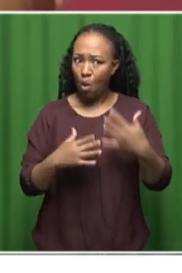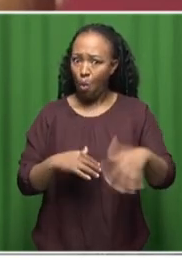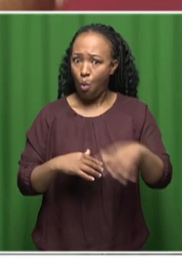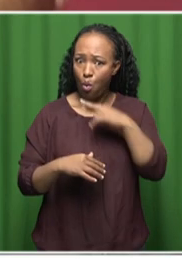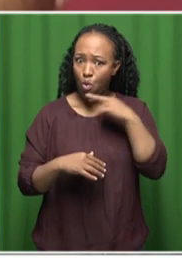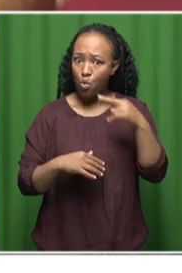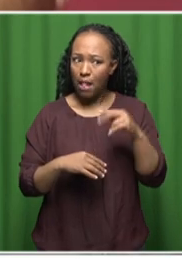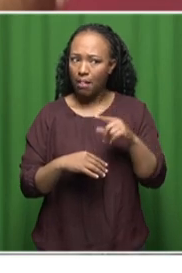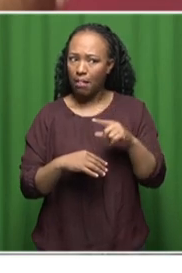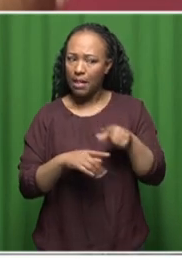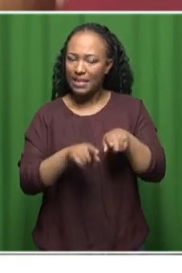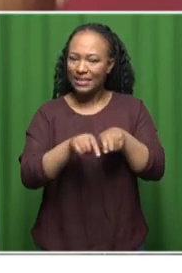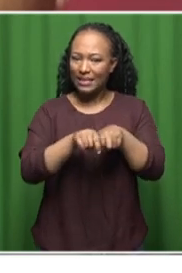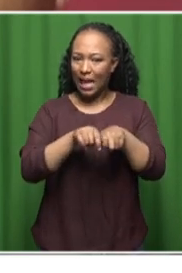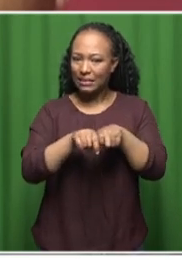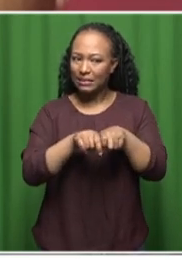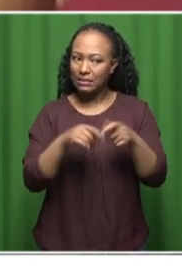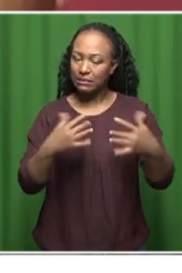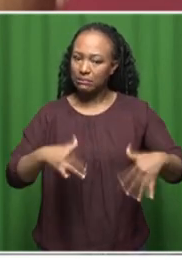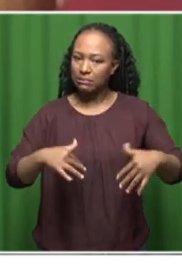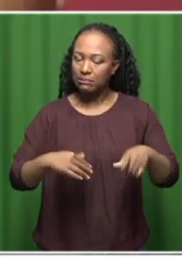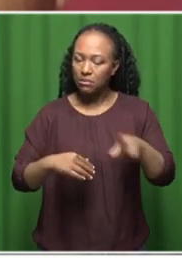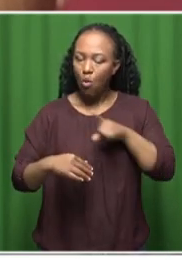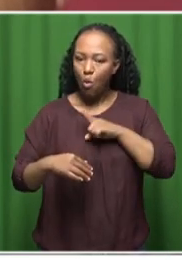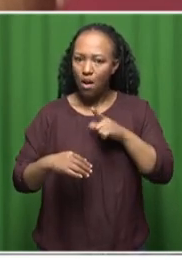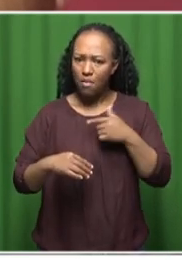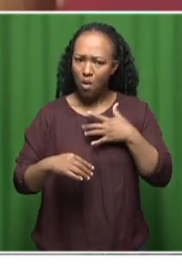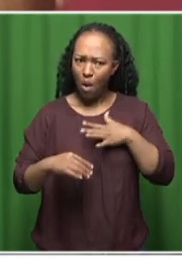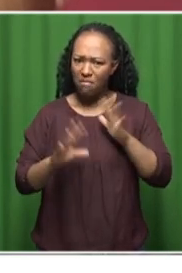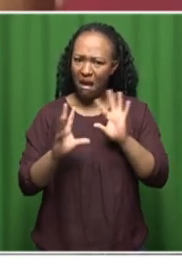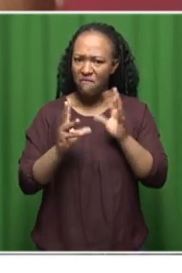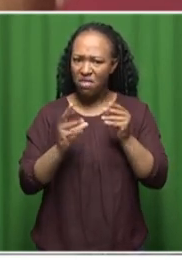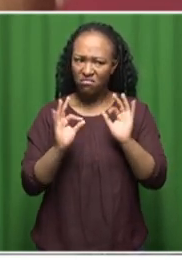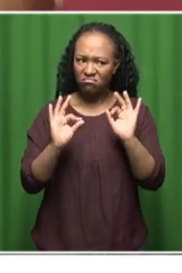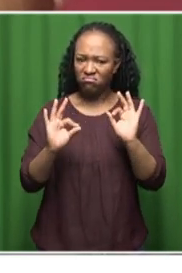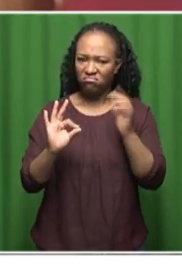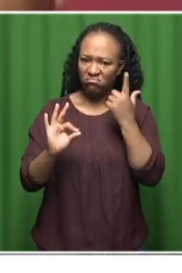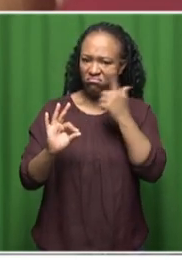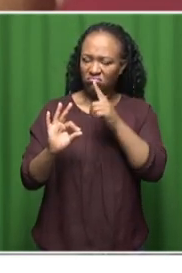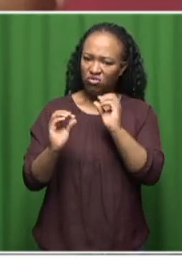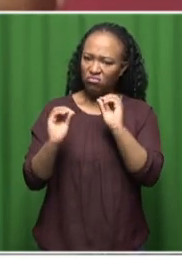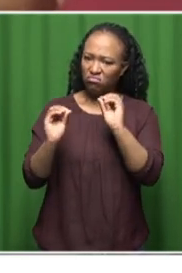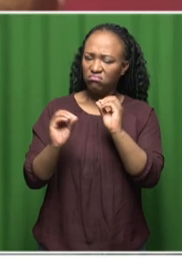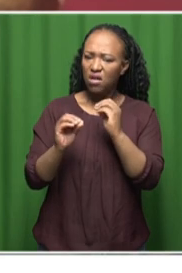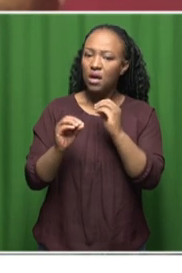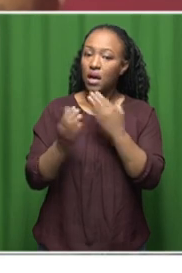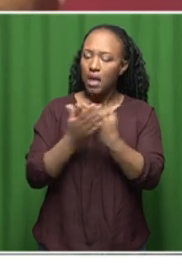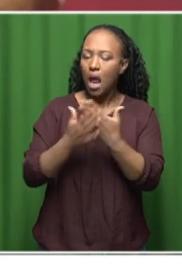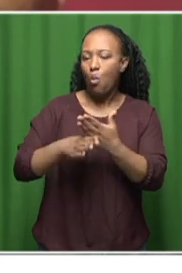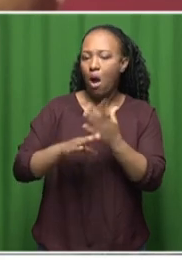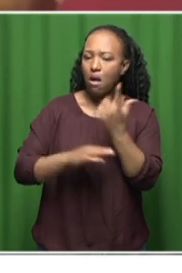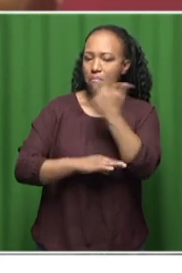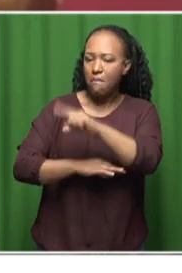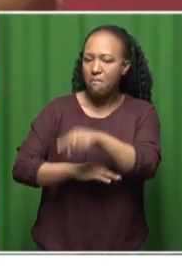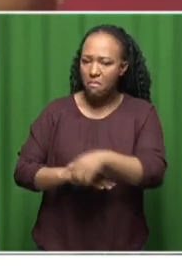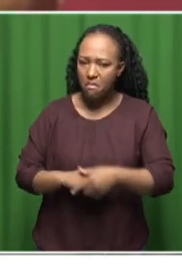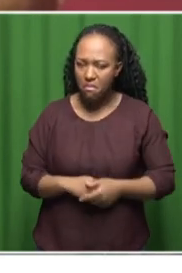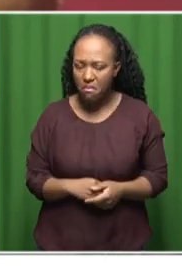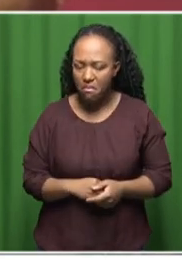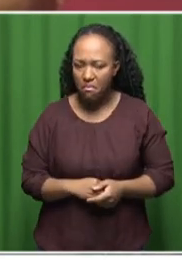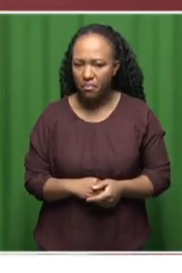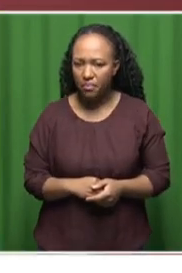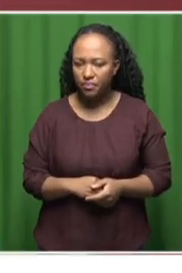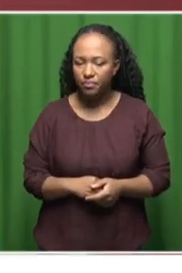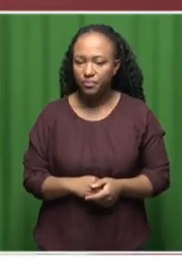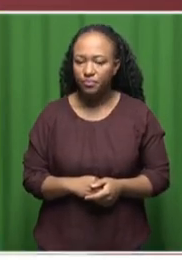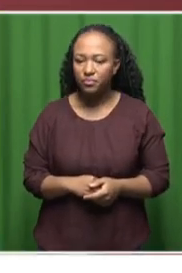I think he really wants to come out with everything shining that this can actually work. I think what